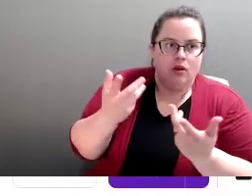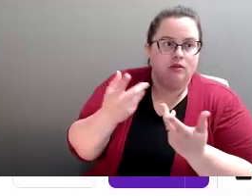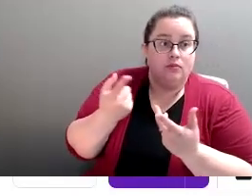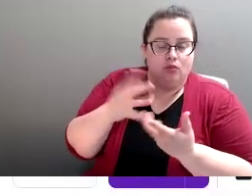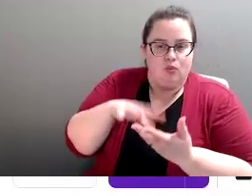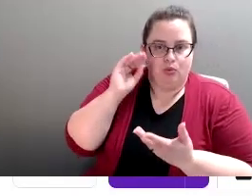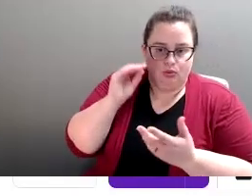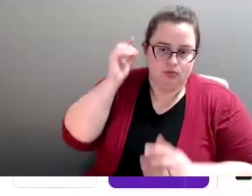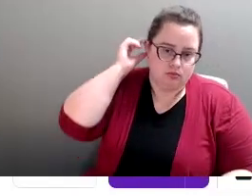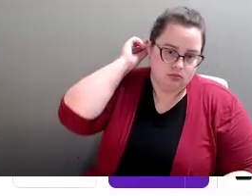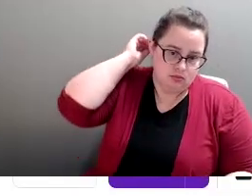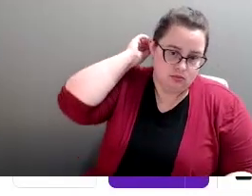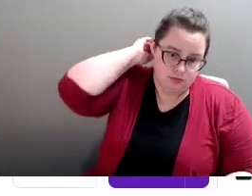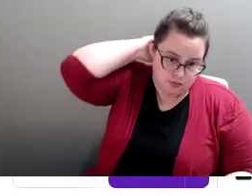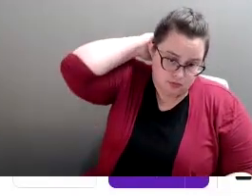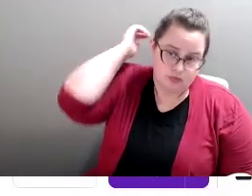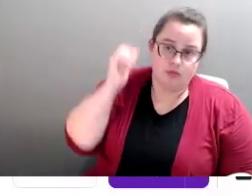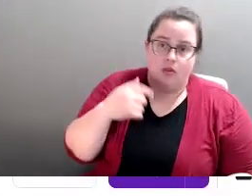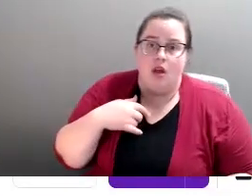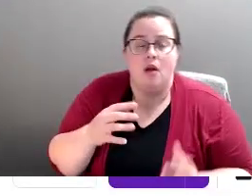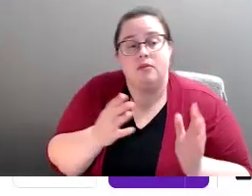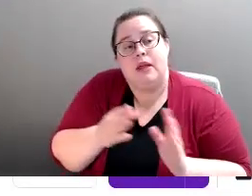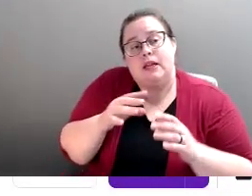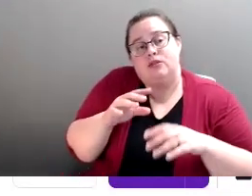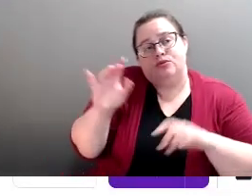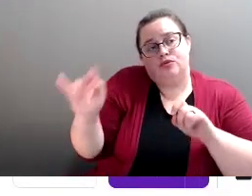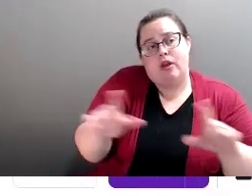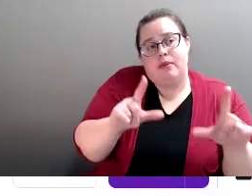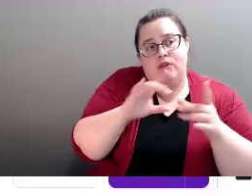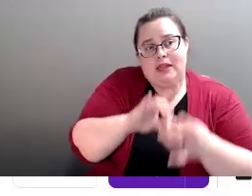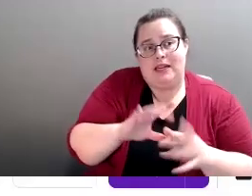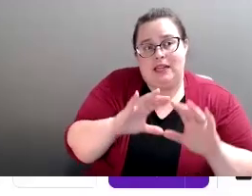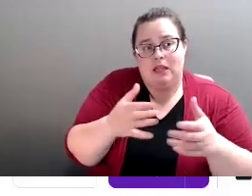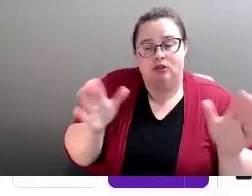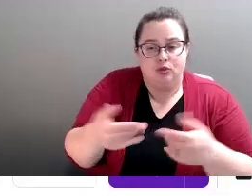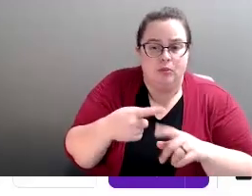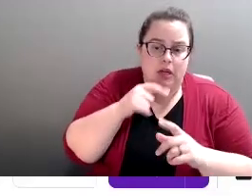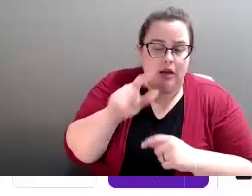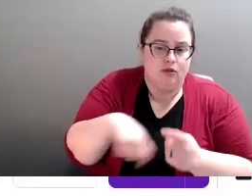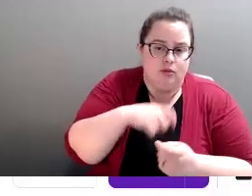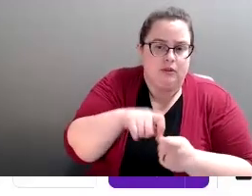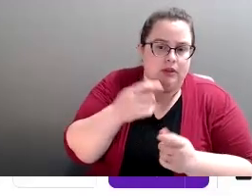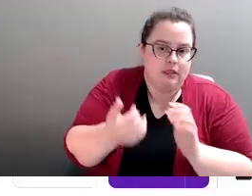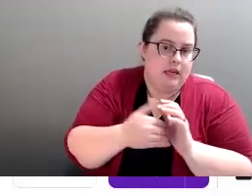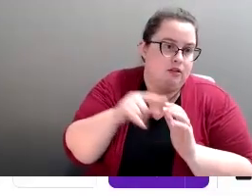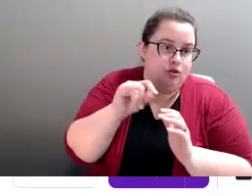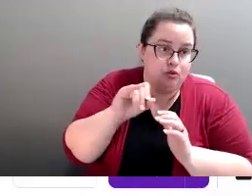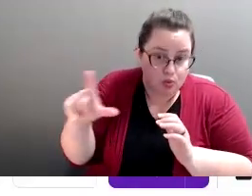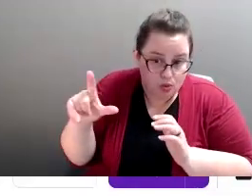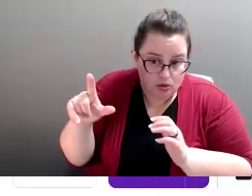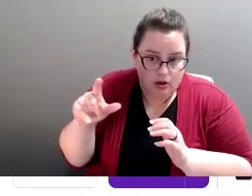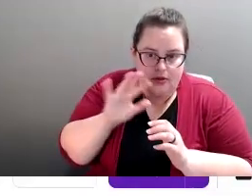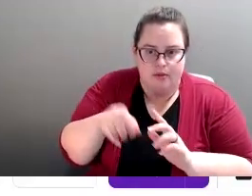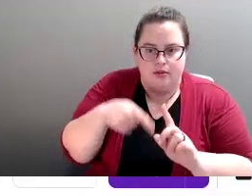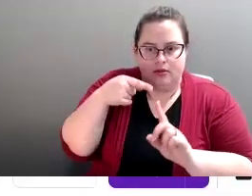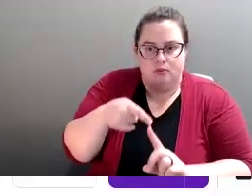going to specifically frame it in relationship to the classroom, but it doesn't necessarily have to be because AI is a tool. And this was the point of